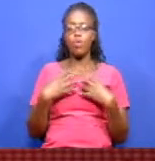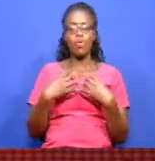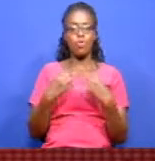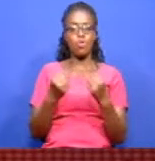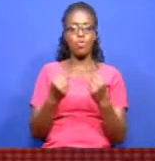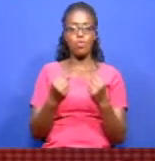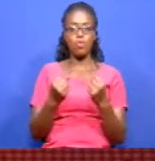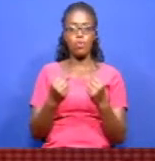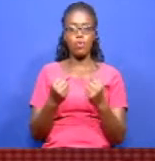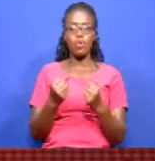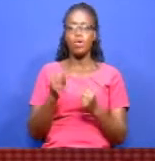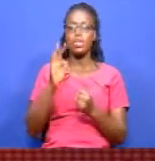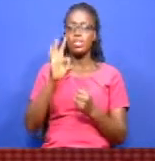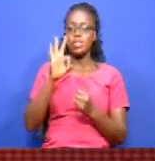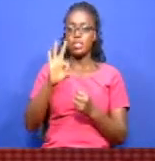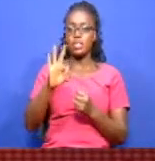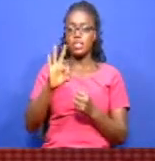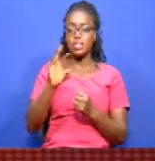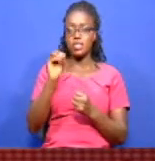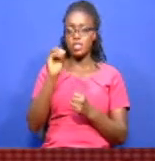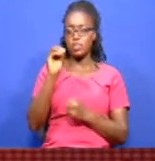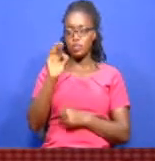to 303.